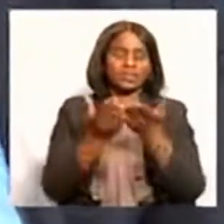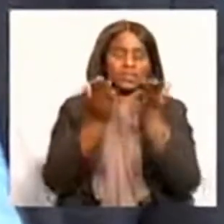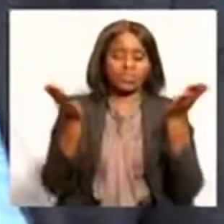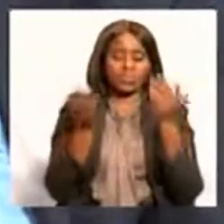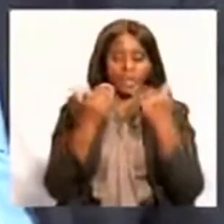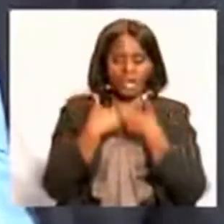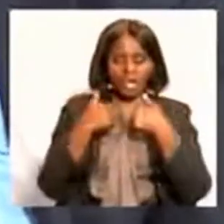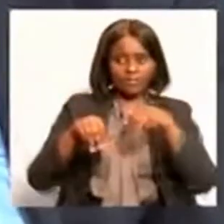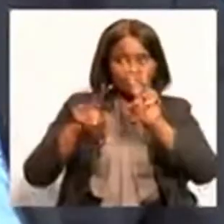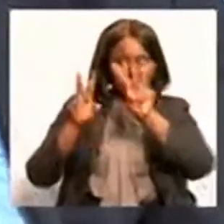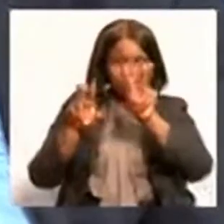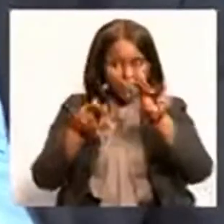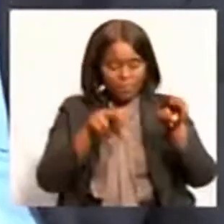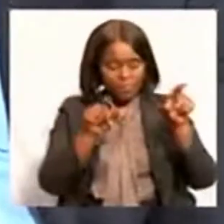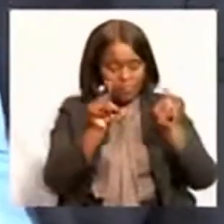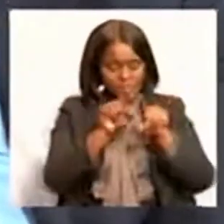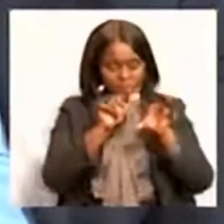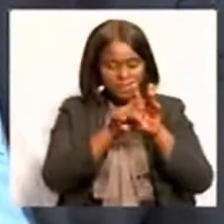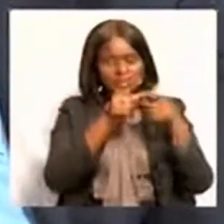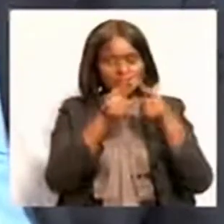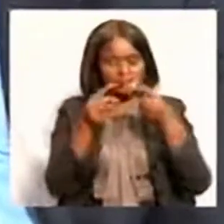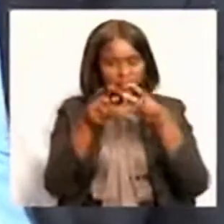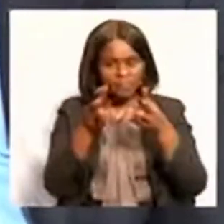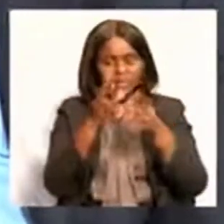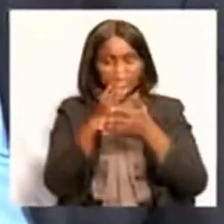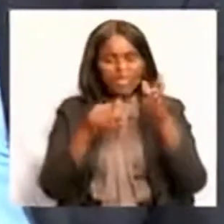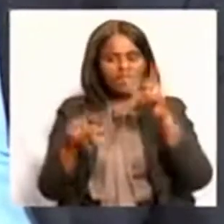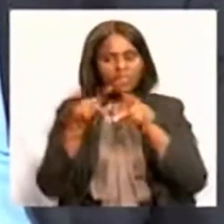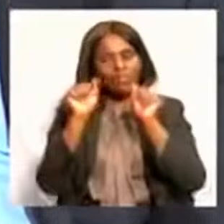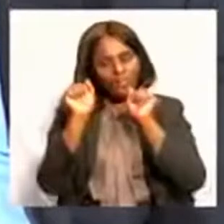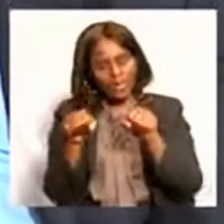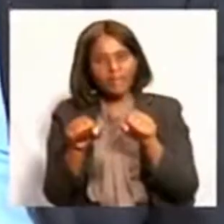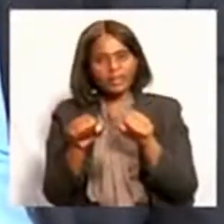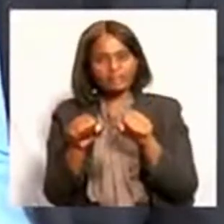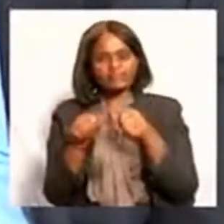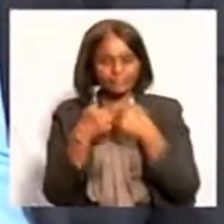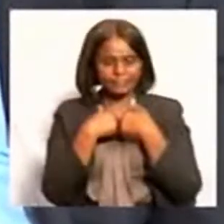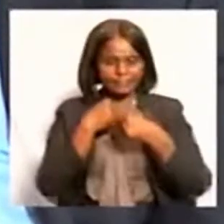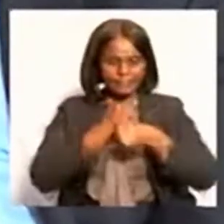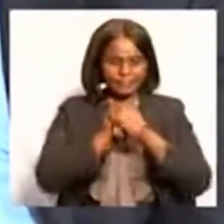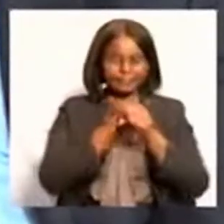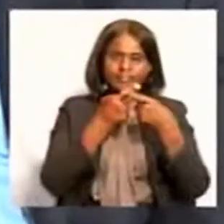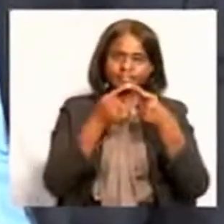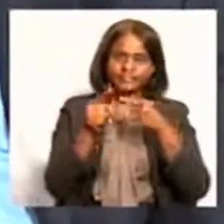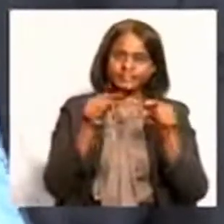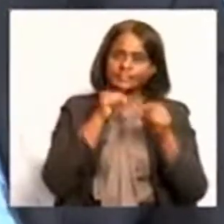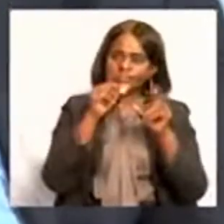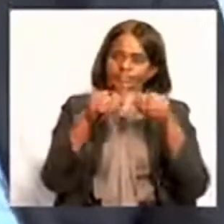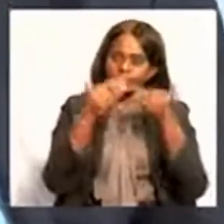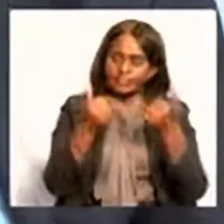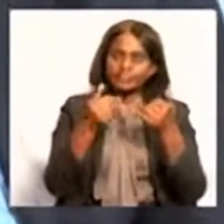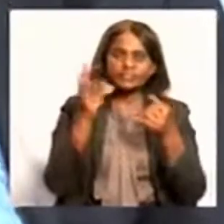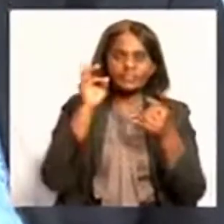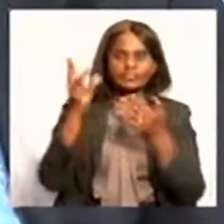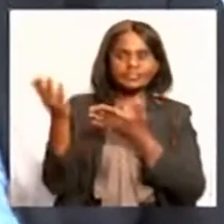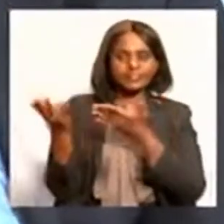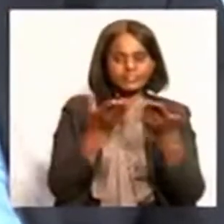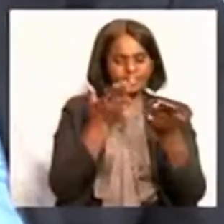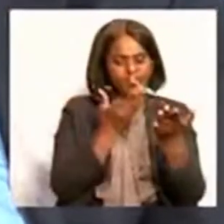the observation to the extent that some people are eligible, have met the criteria, have not been provided, we will naturally bring